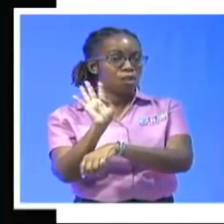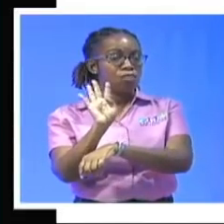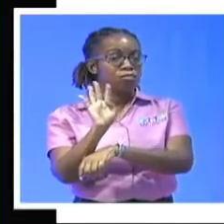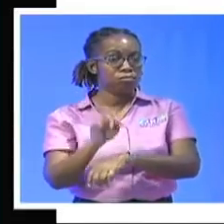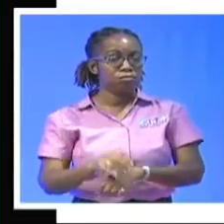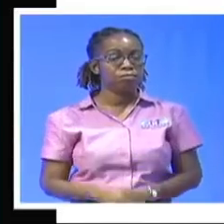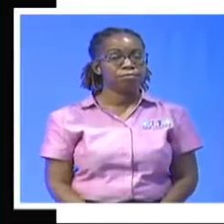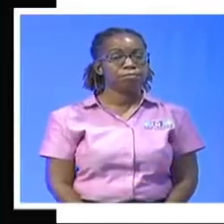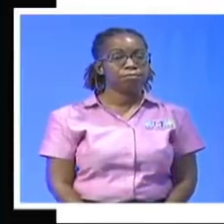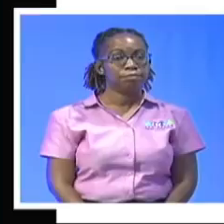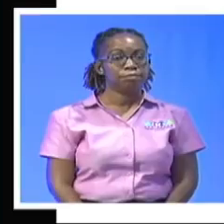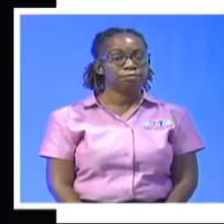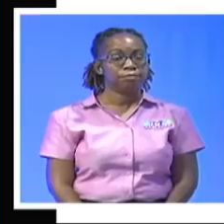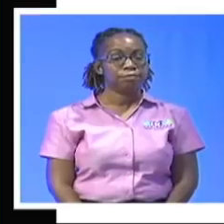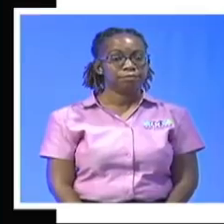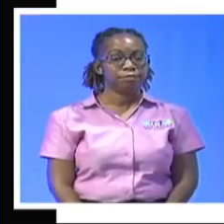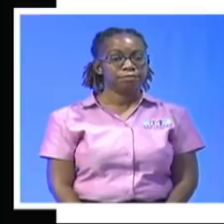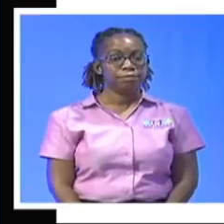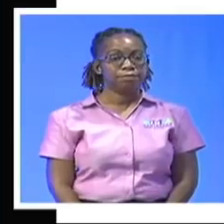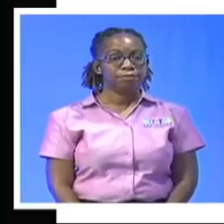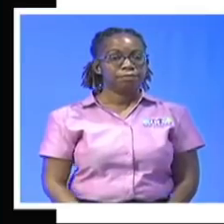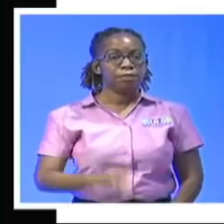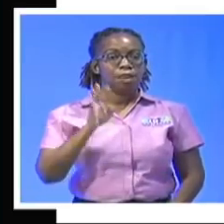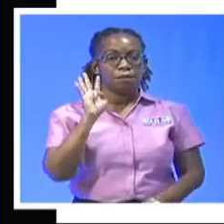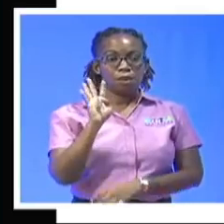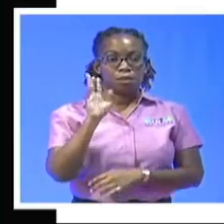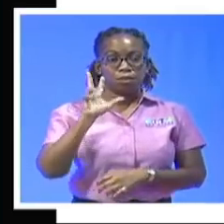time, we had completed